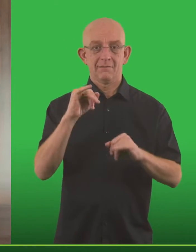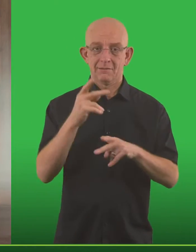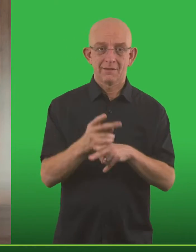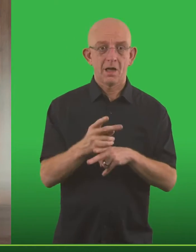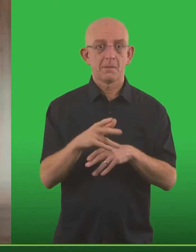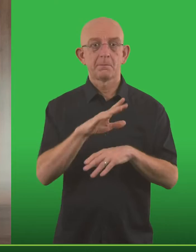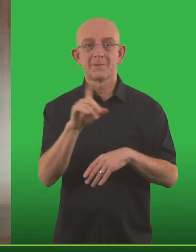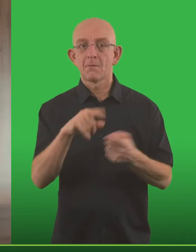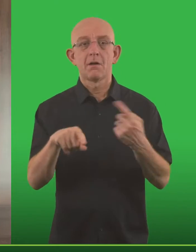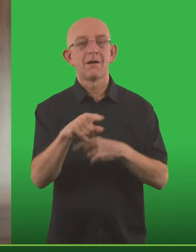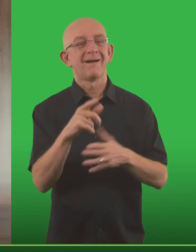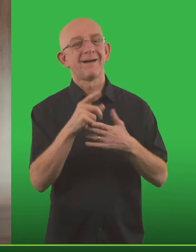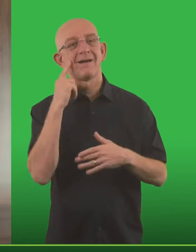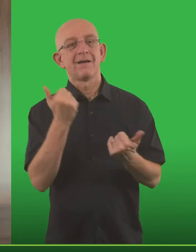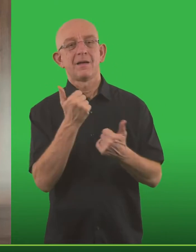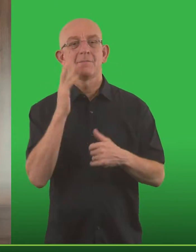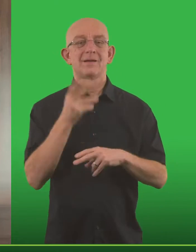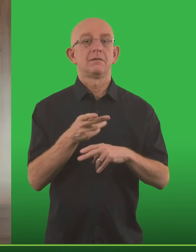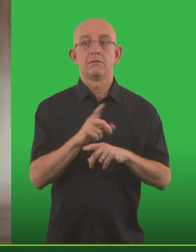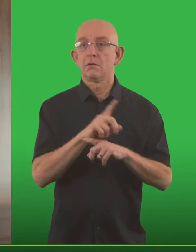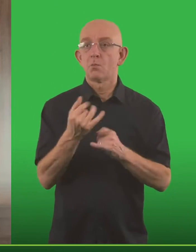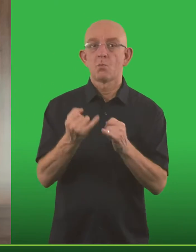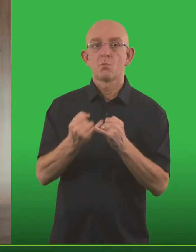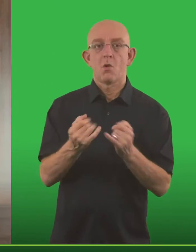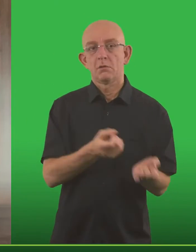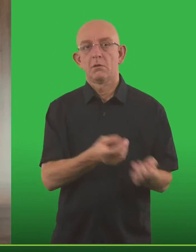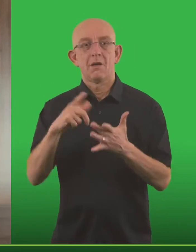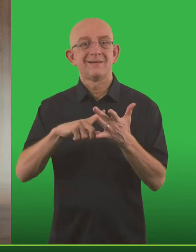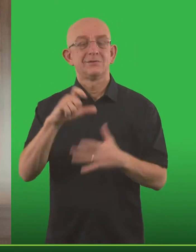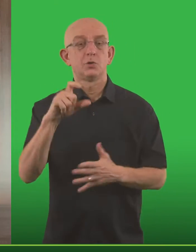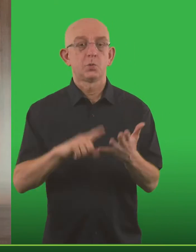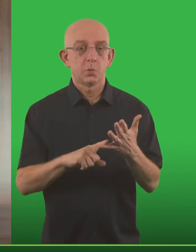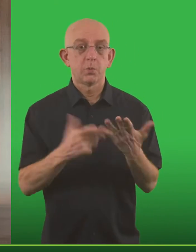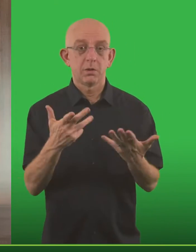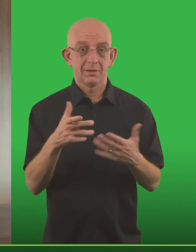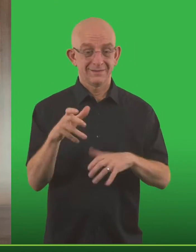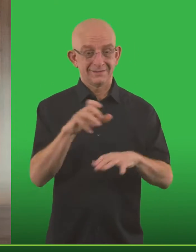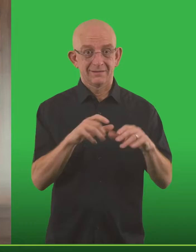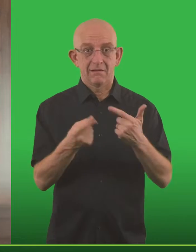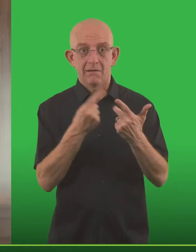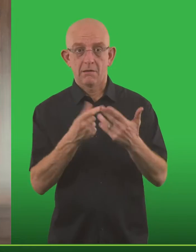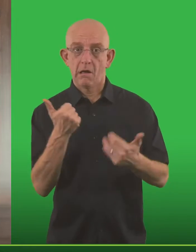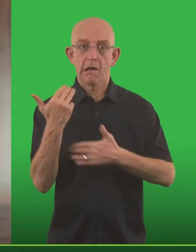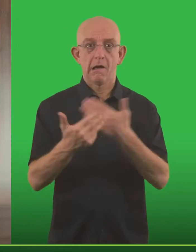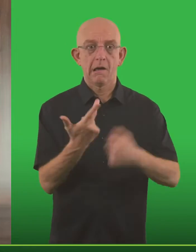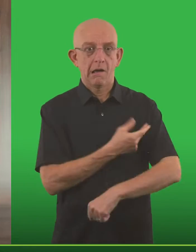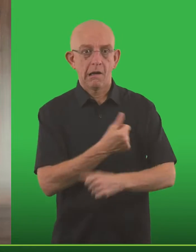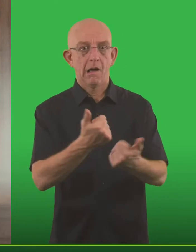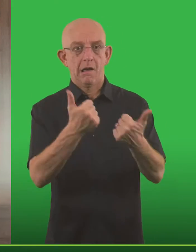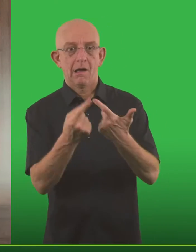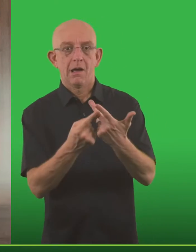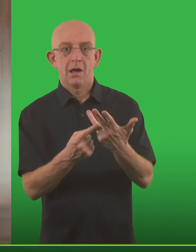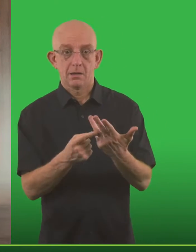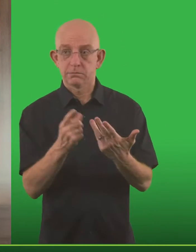care. More people are being admitted from a standard hospital bed to intensive care. Whilst the scientific advances in